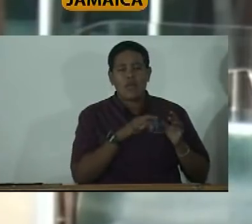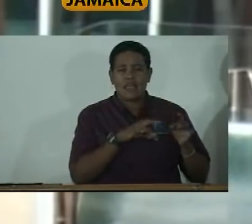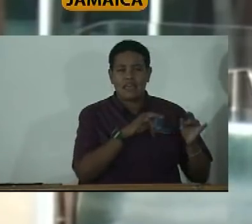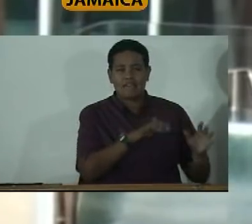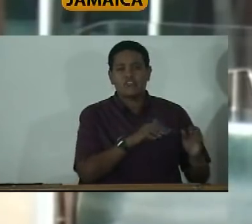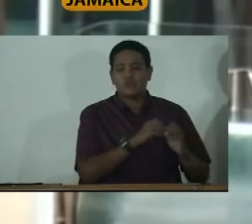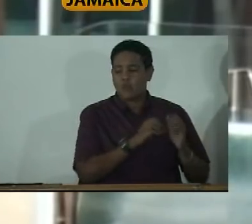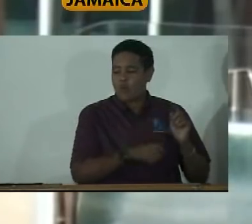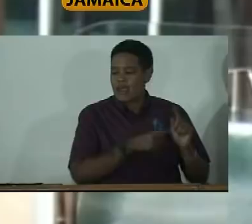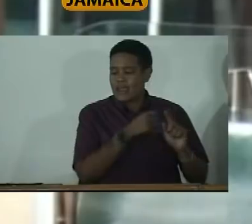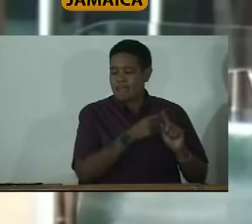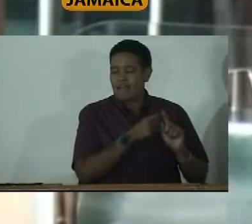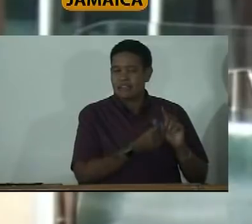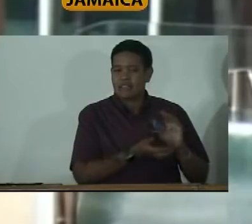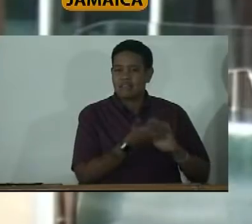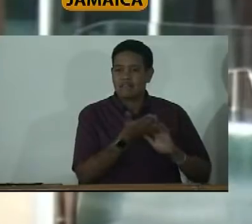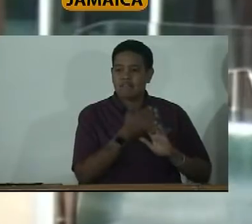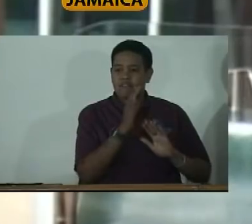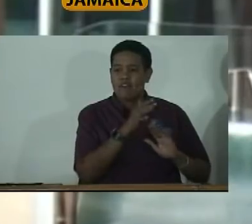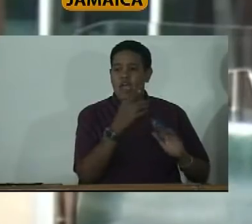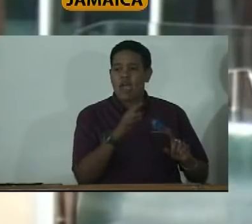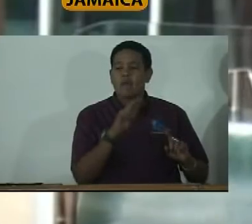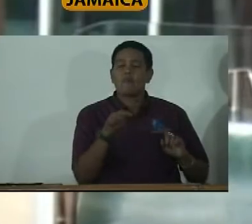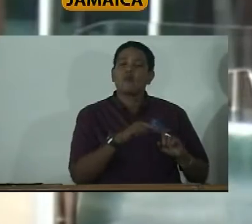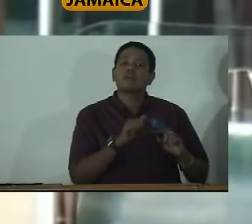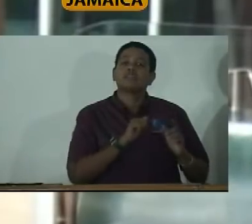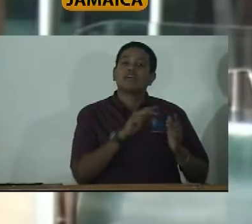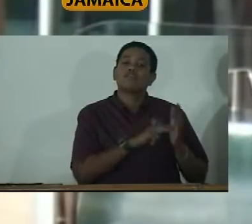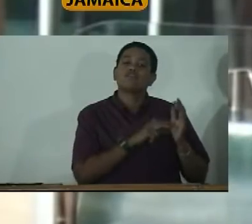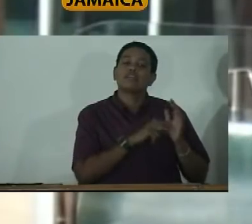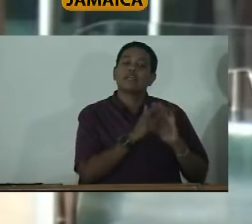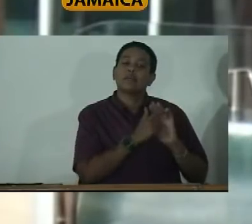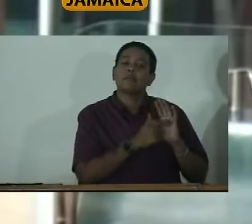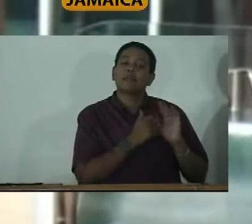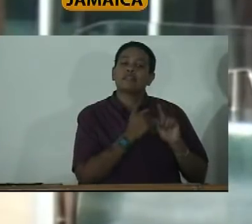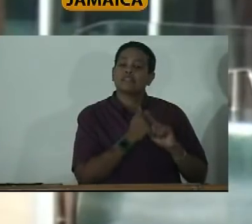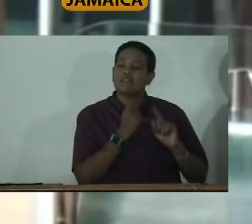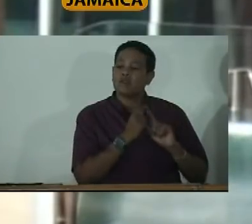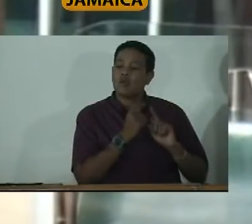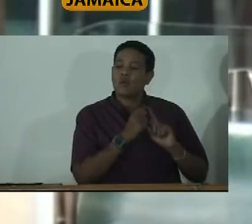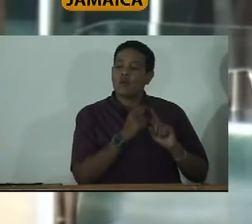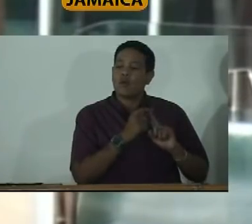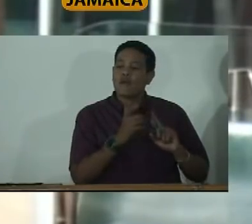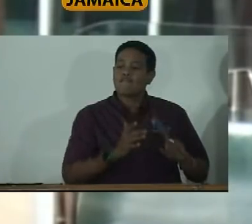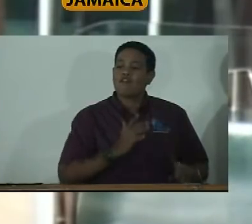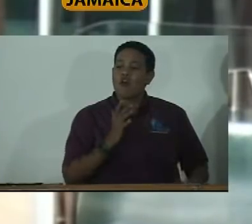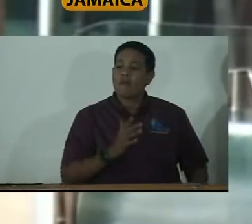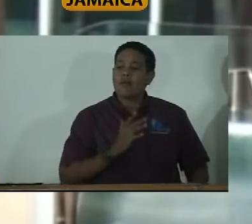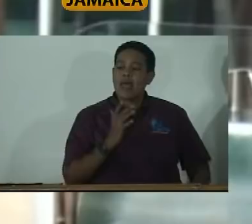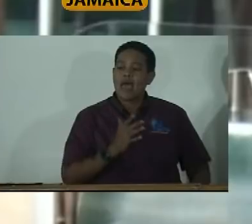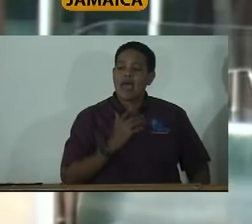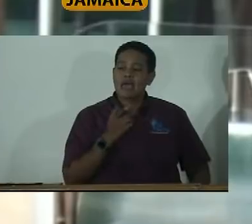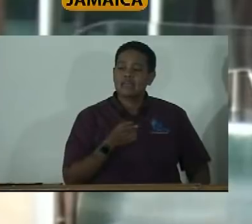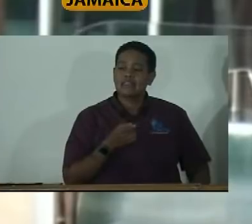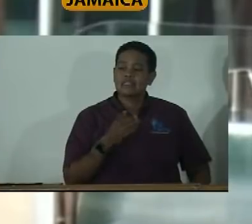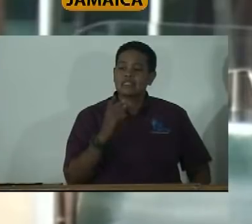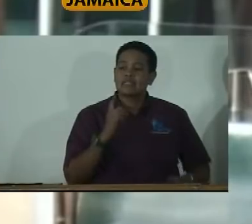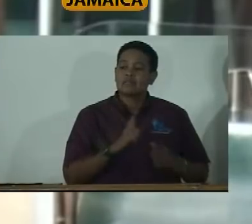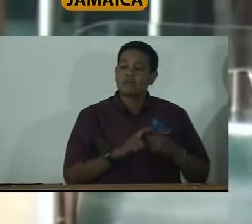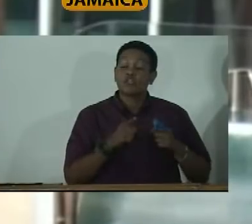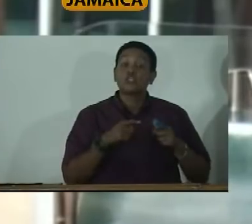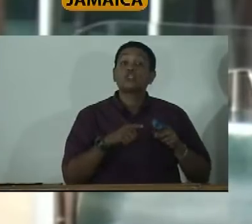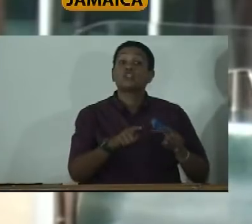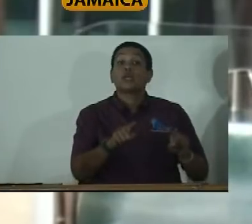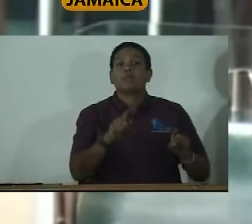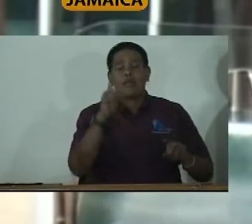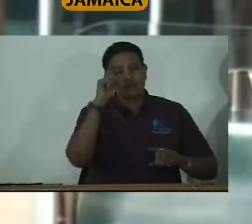effective. When I was reading the bill, the words formalize and streamlining